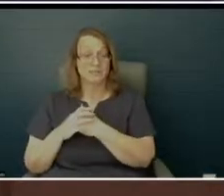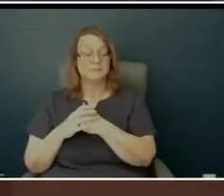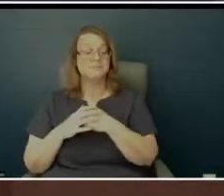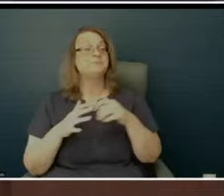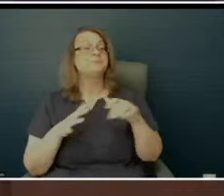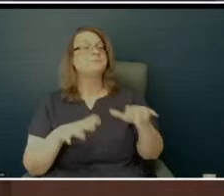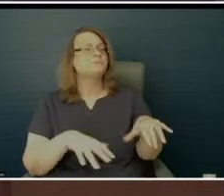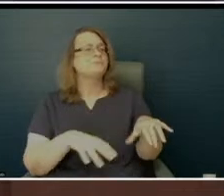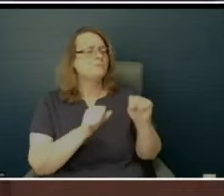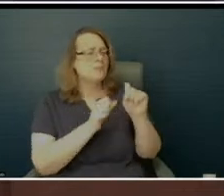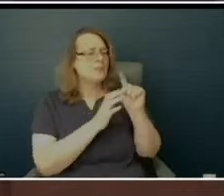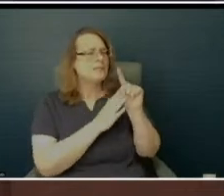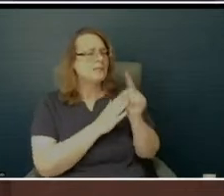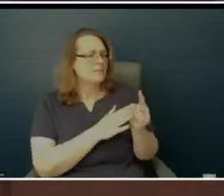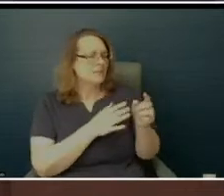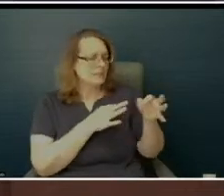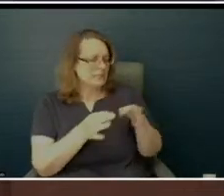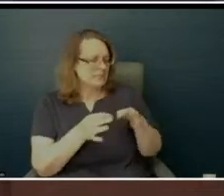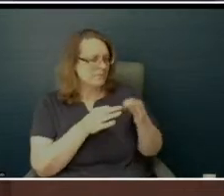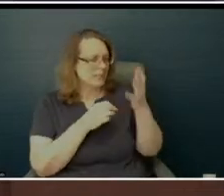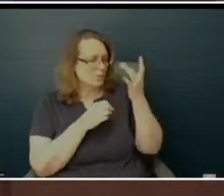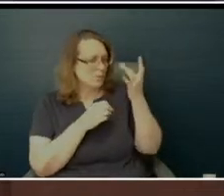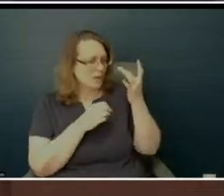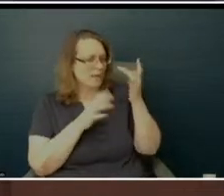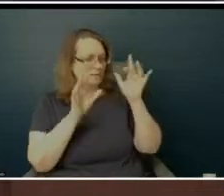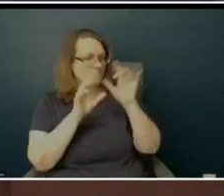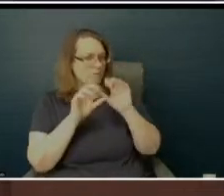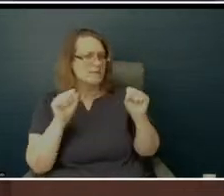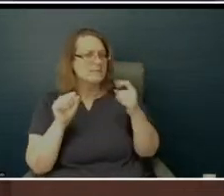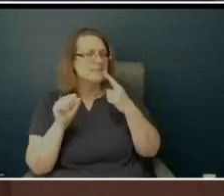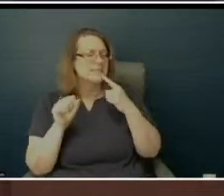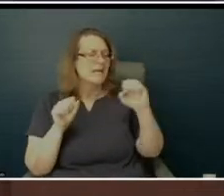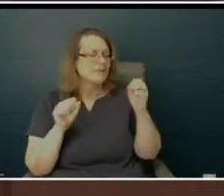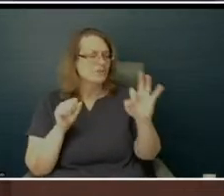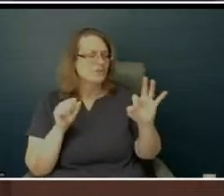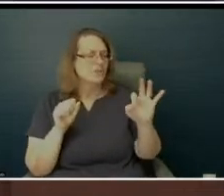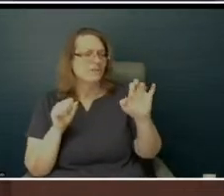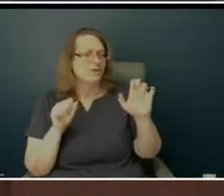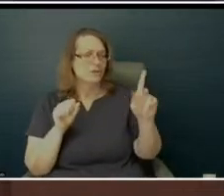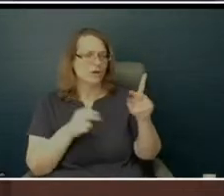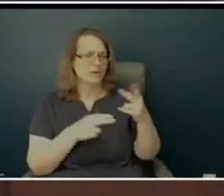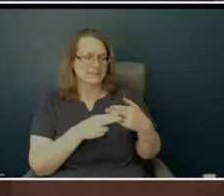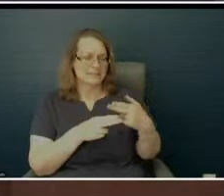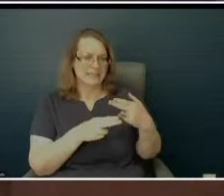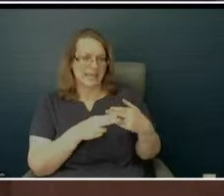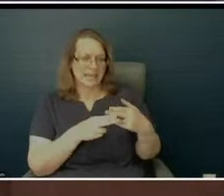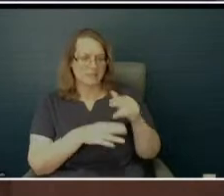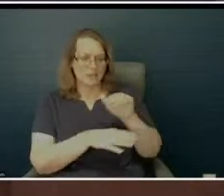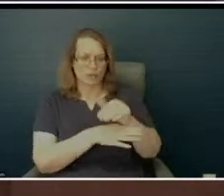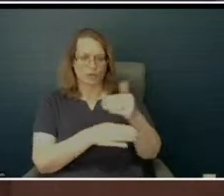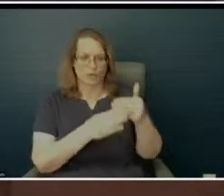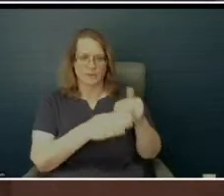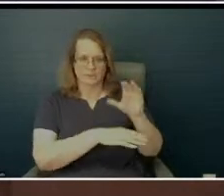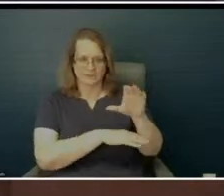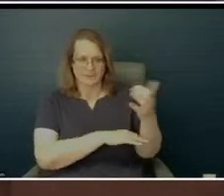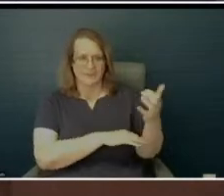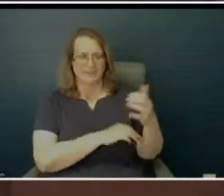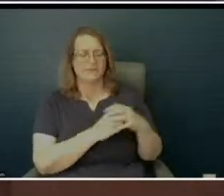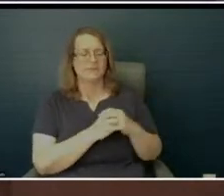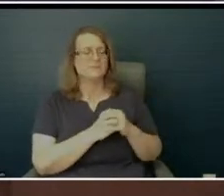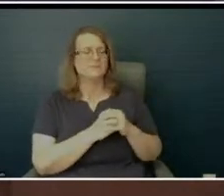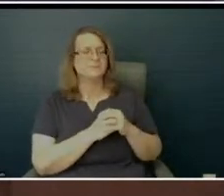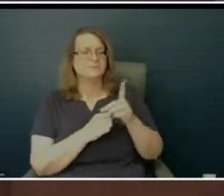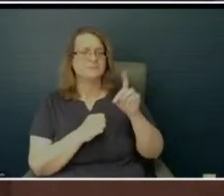the president mentioned Jeff Clark's name to Mr. Rosen here on Christmas Eve. On December 21st, some Republican members